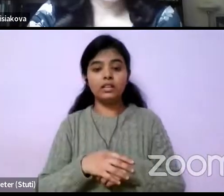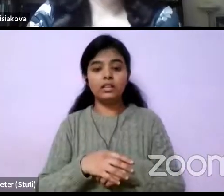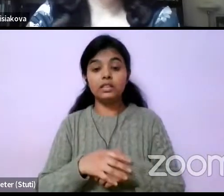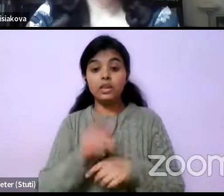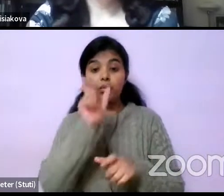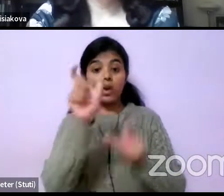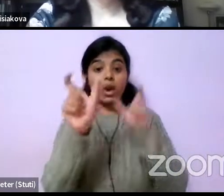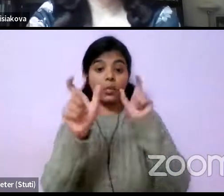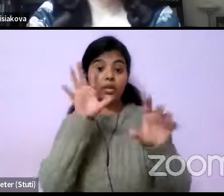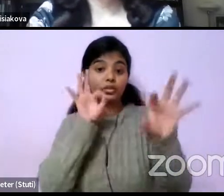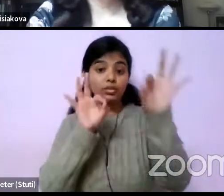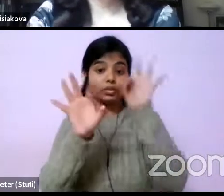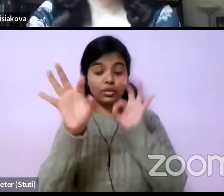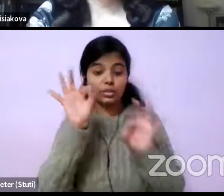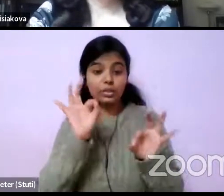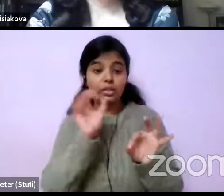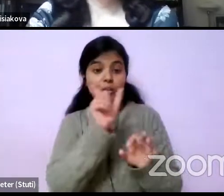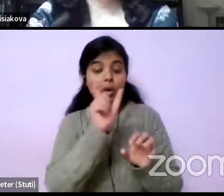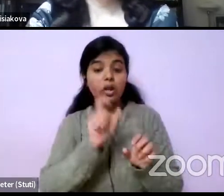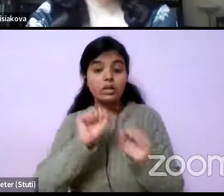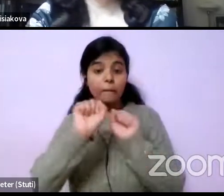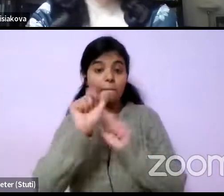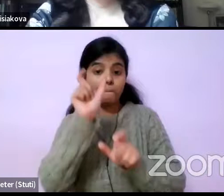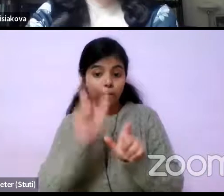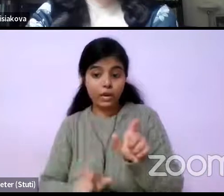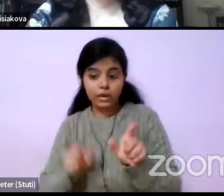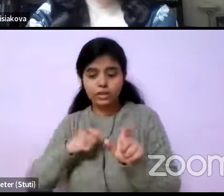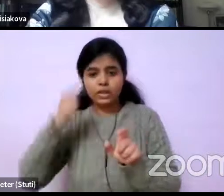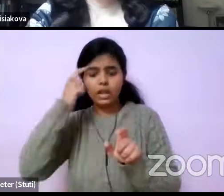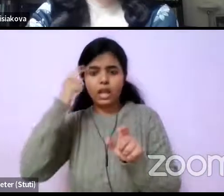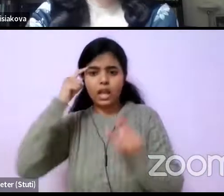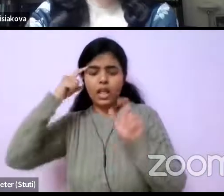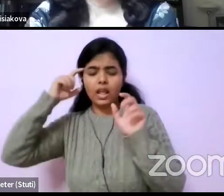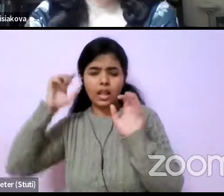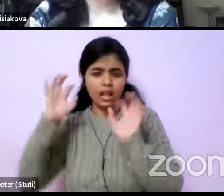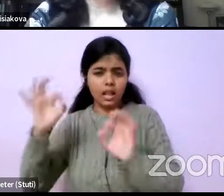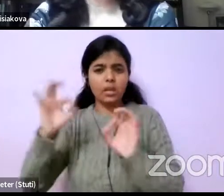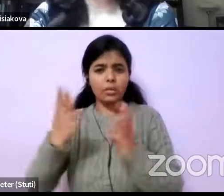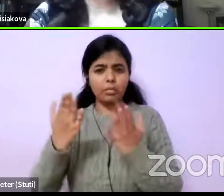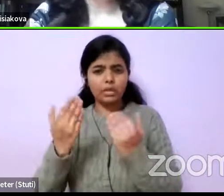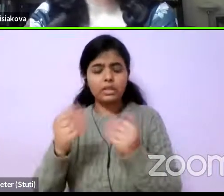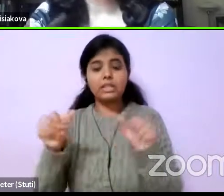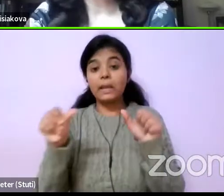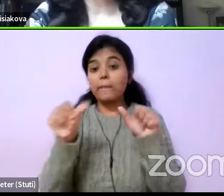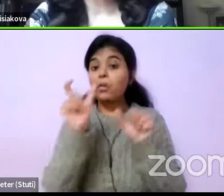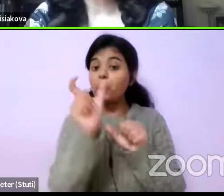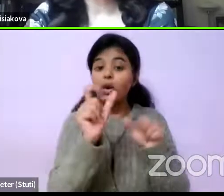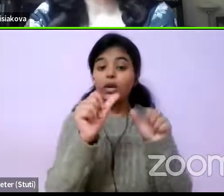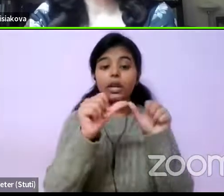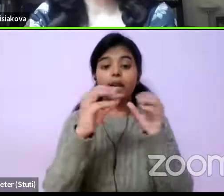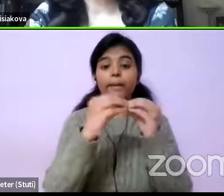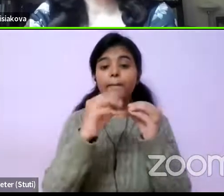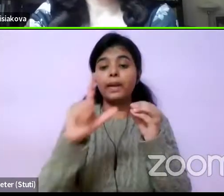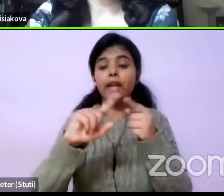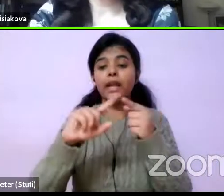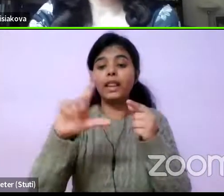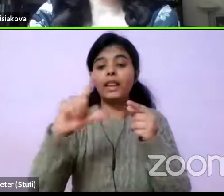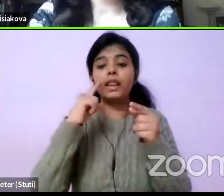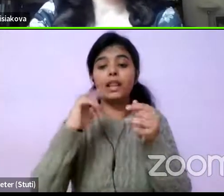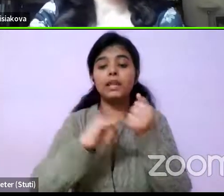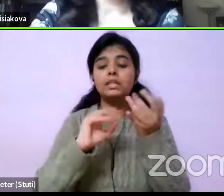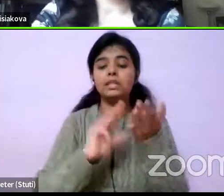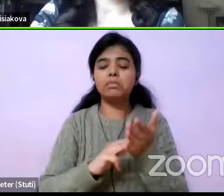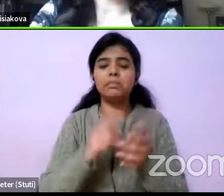plays in shaping mindsets, particularly ableist ones? I would say it's incredibly